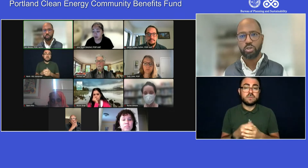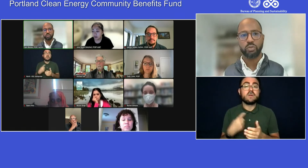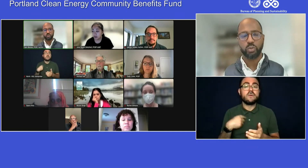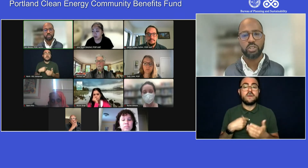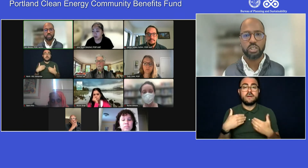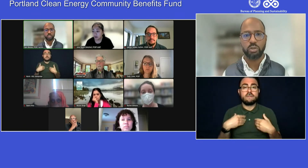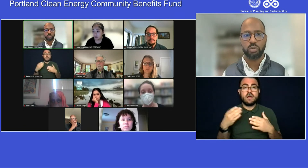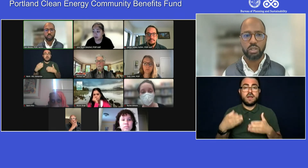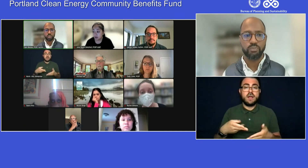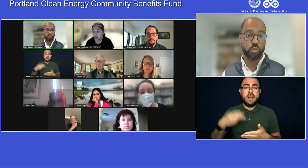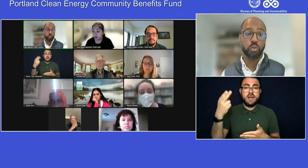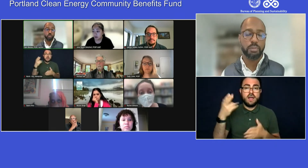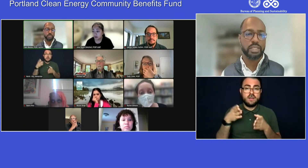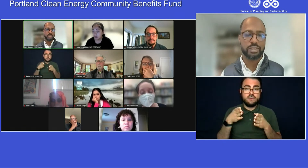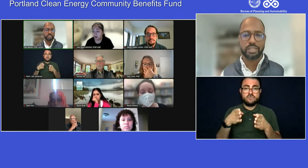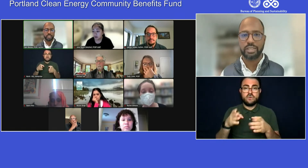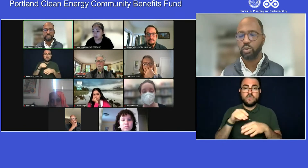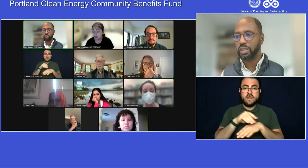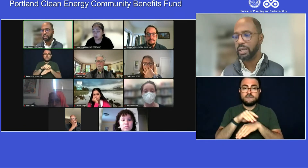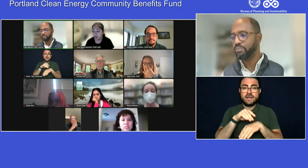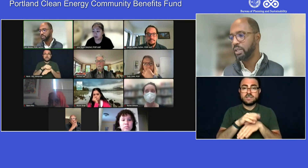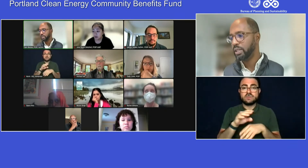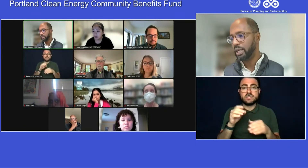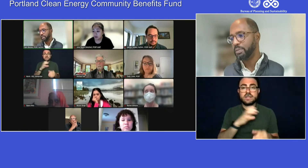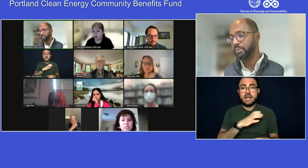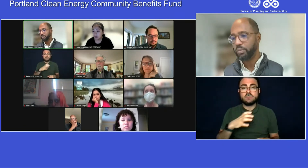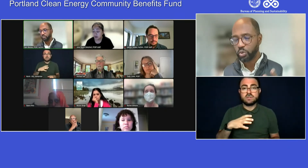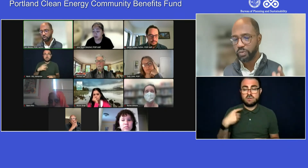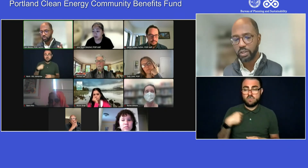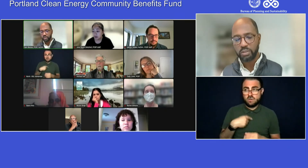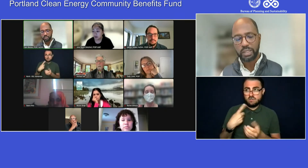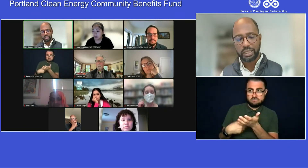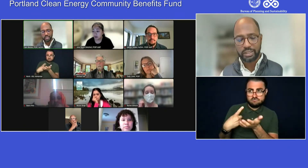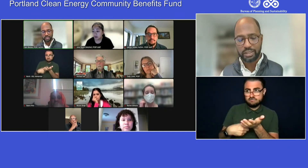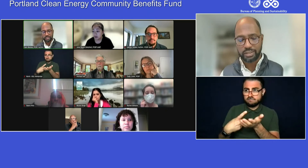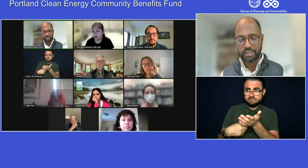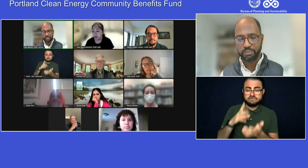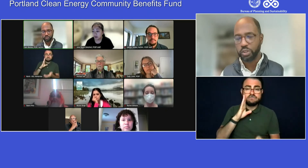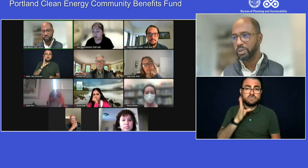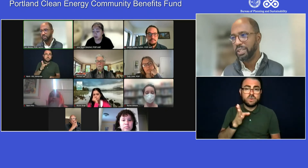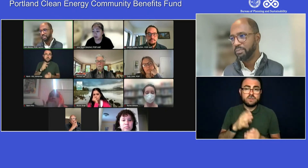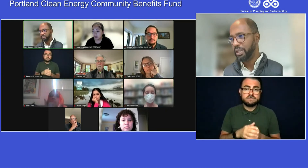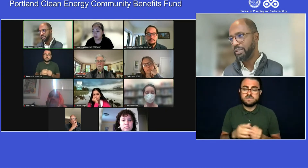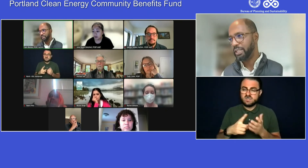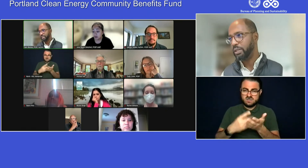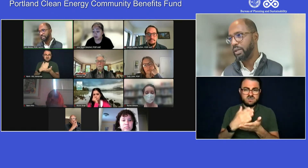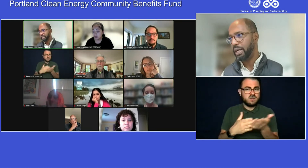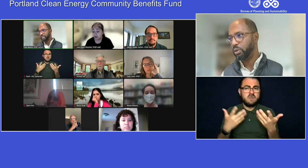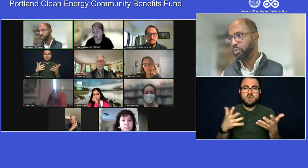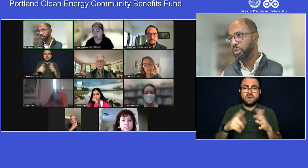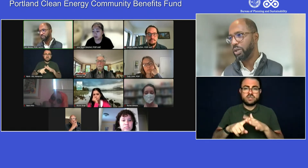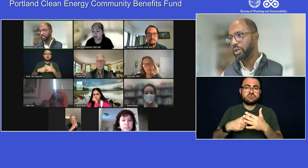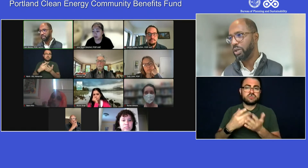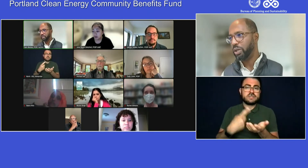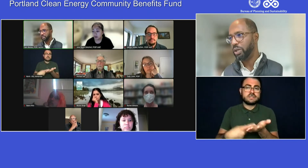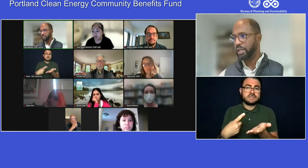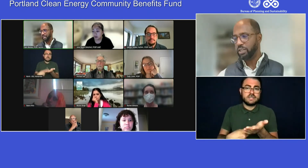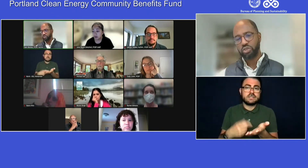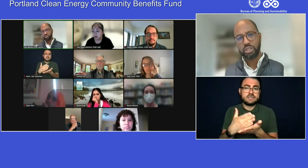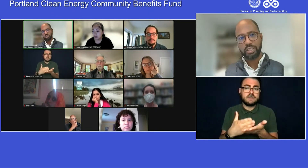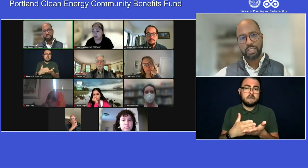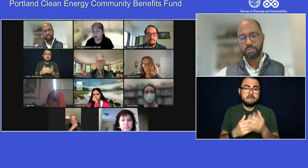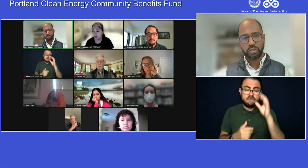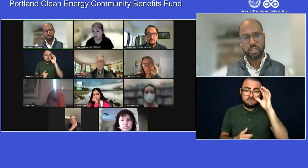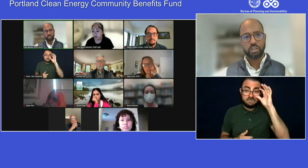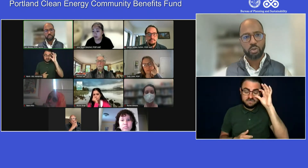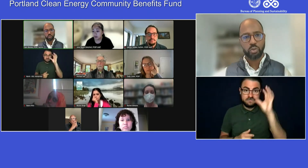and these are the sorts of questions that we will be discussing with them, some of which we've already begun discussing. So I'd say we don't have a